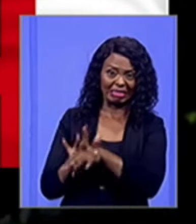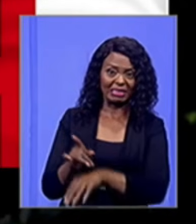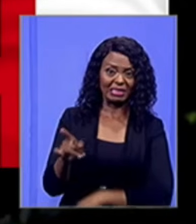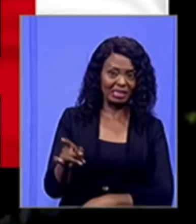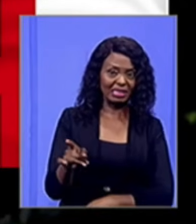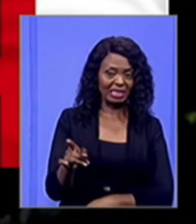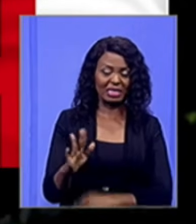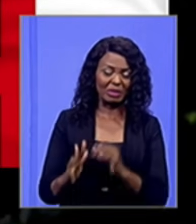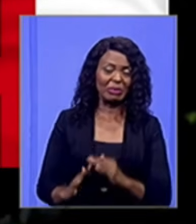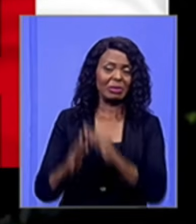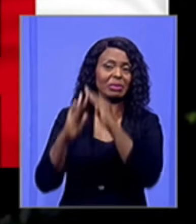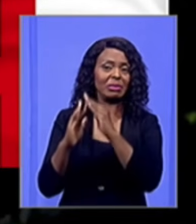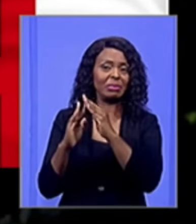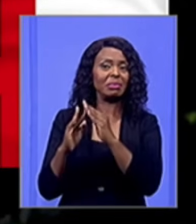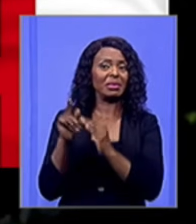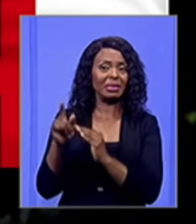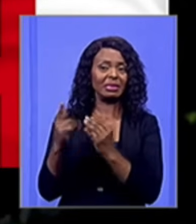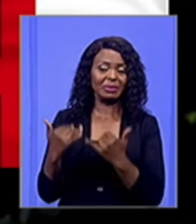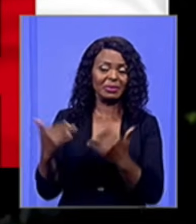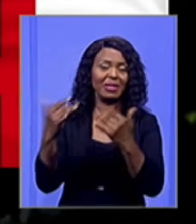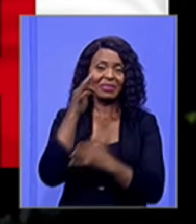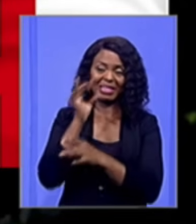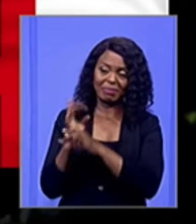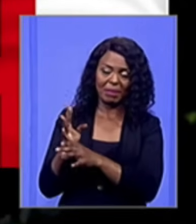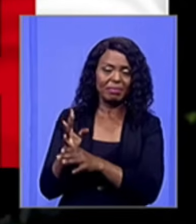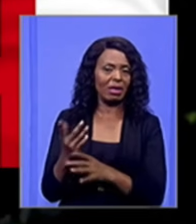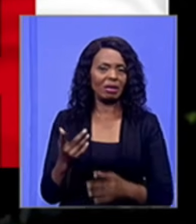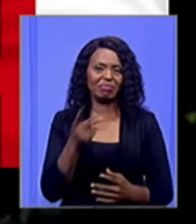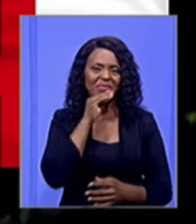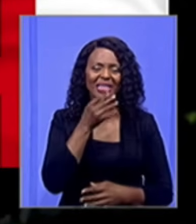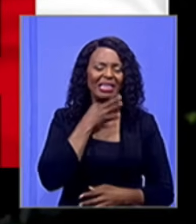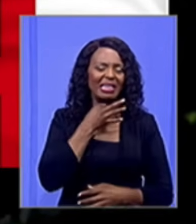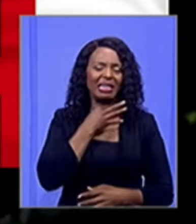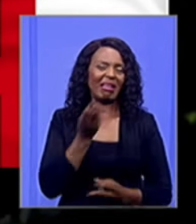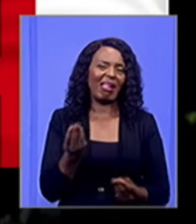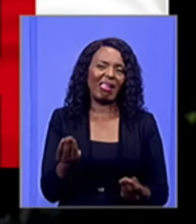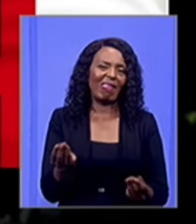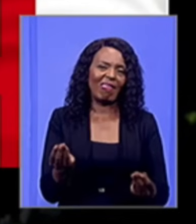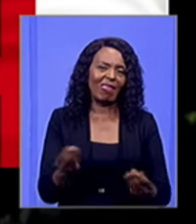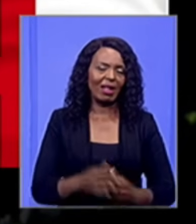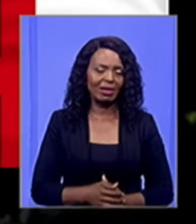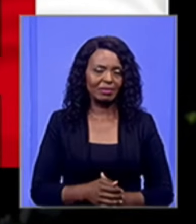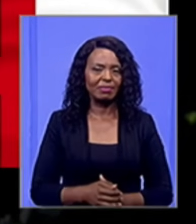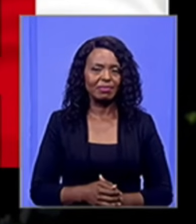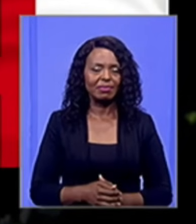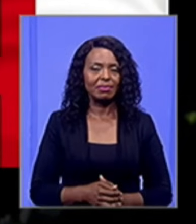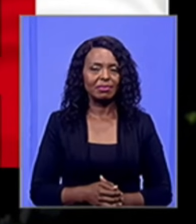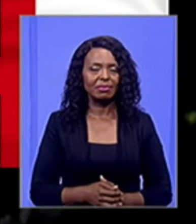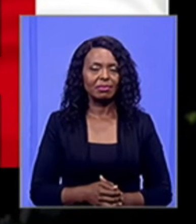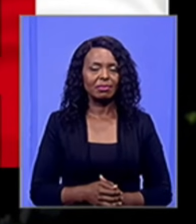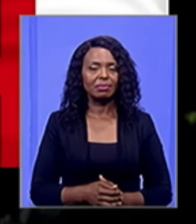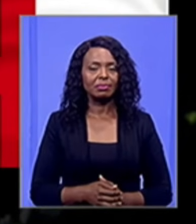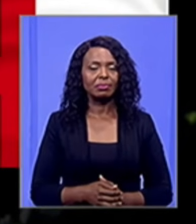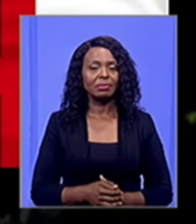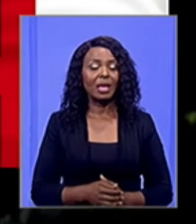batshwari ba mohope ona e leng France ha ke bone England e tla fa mathata mangisma a ka se fe mathata